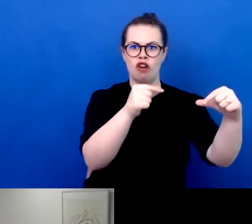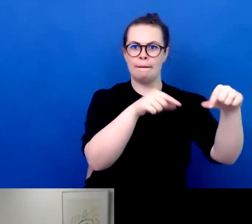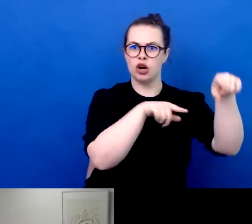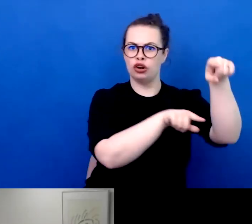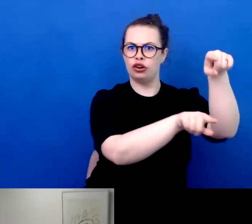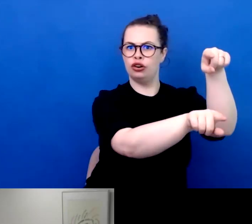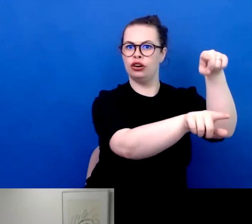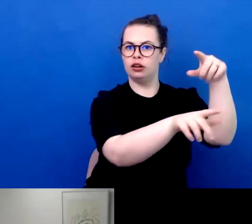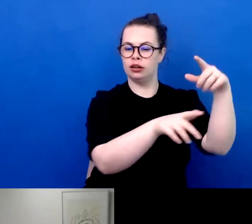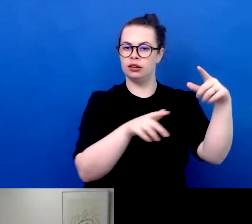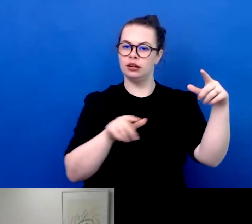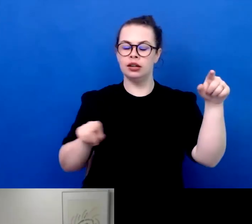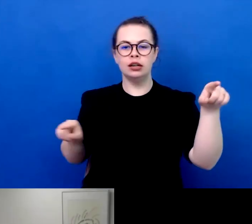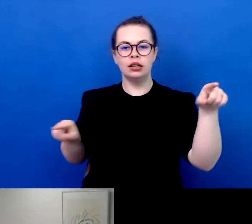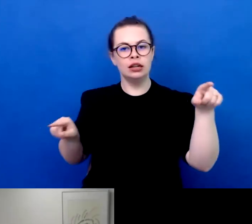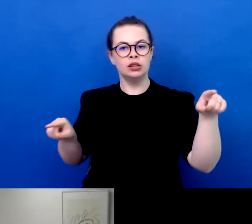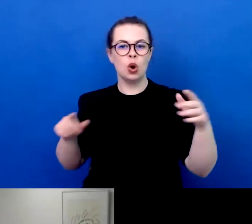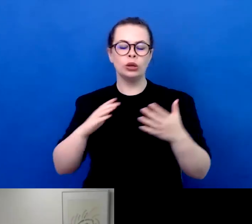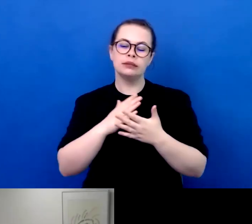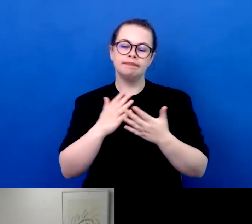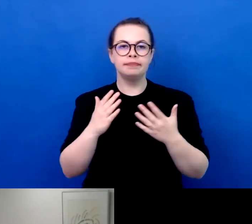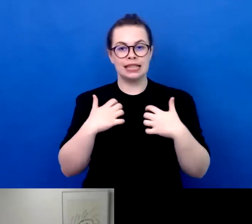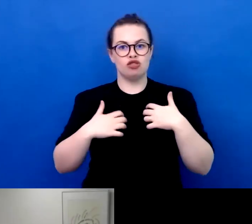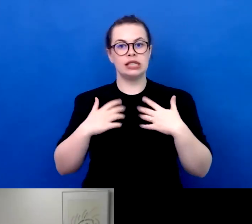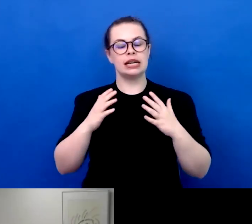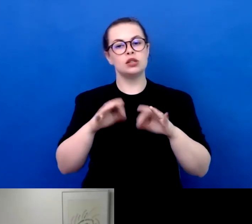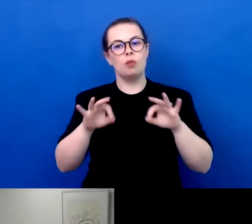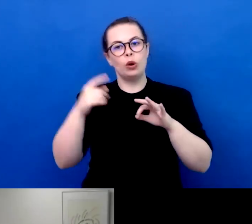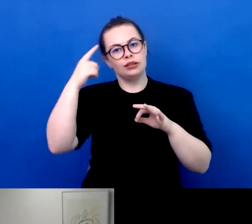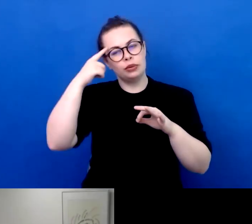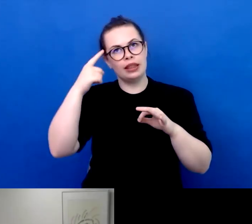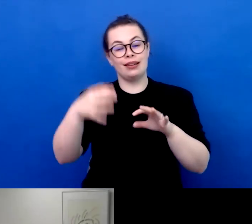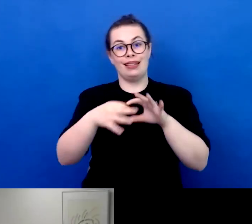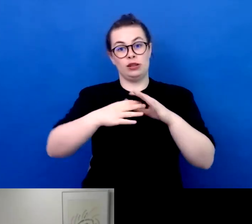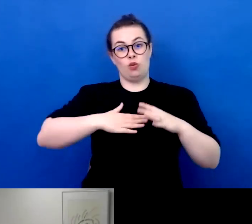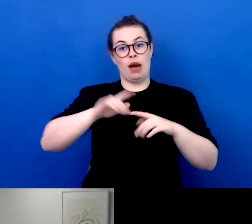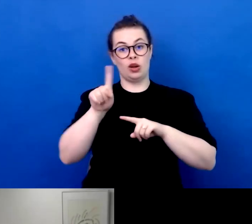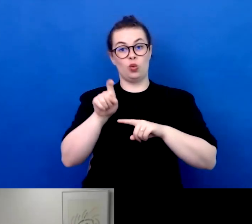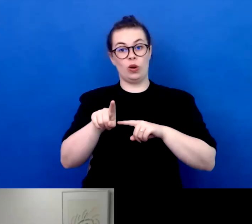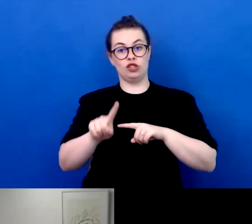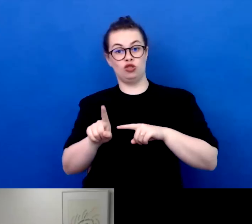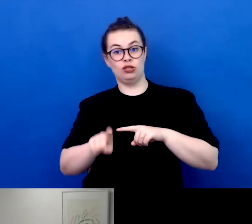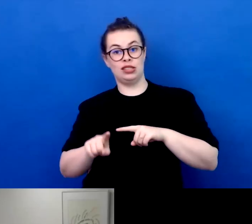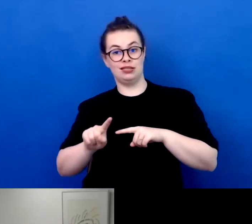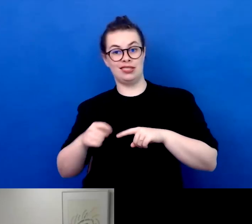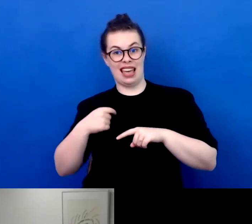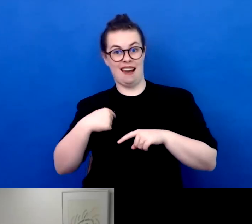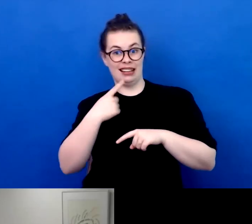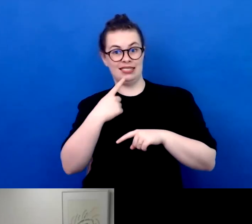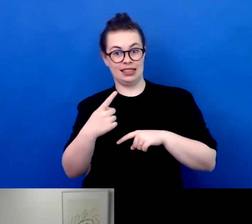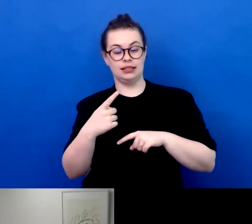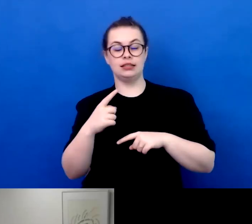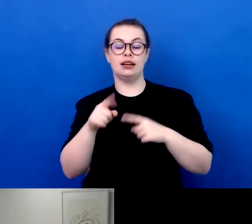of the set of questions that I mentioned in my talk when I introduced the parallel